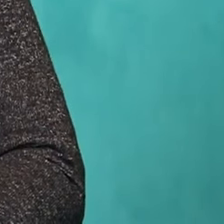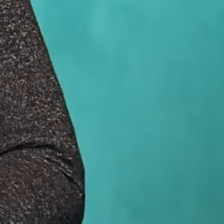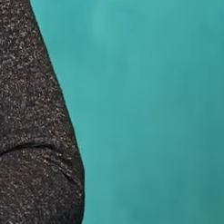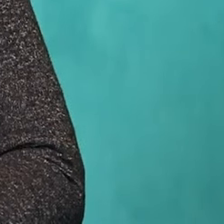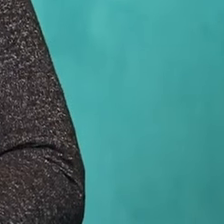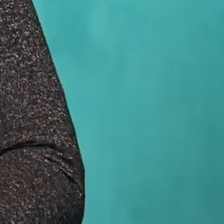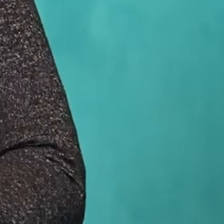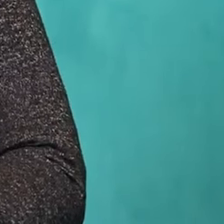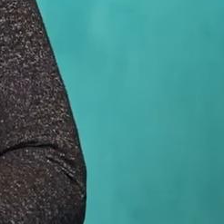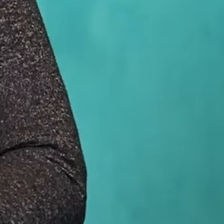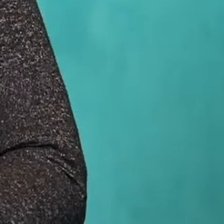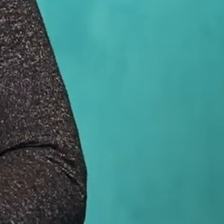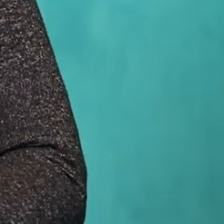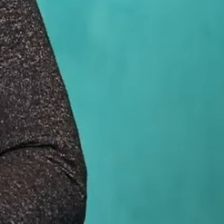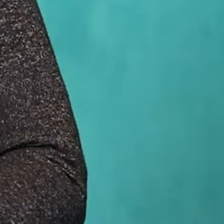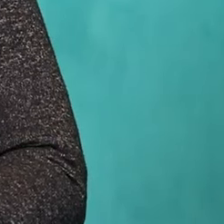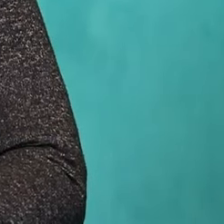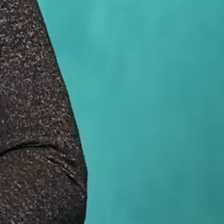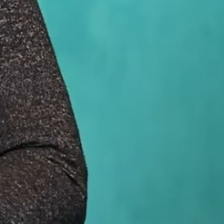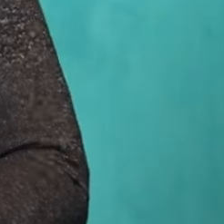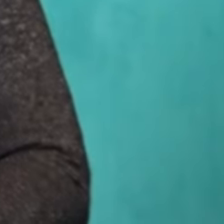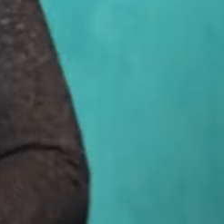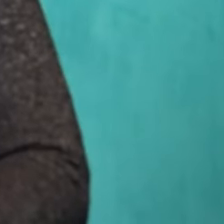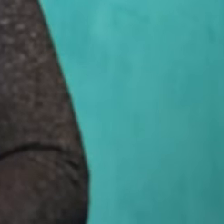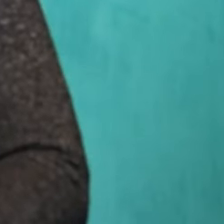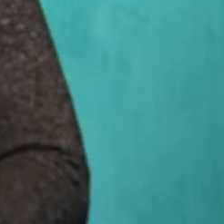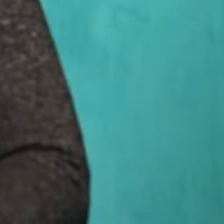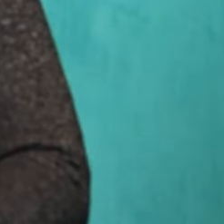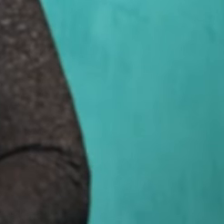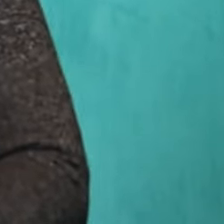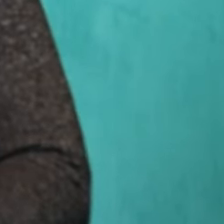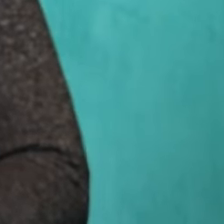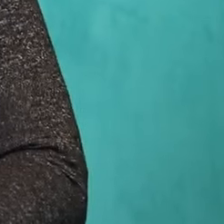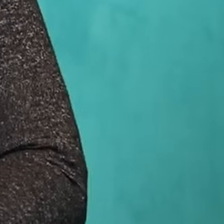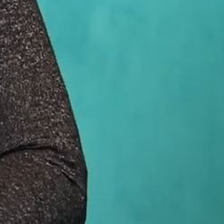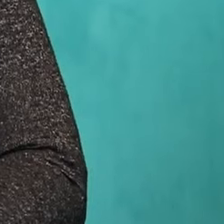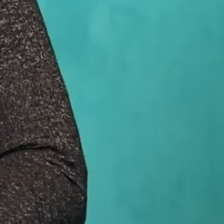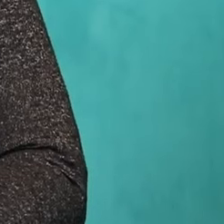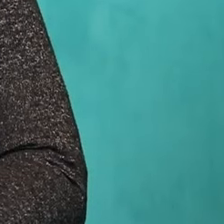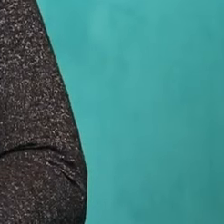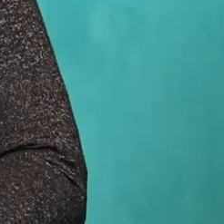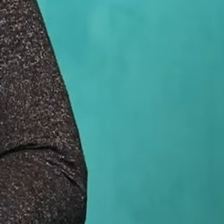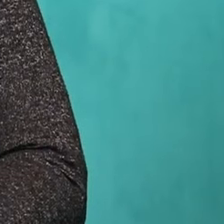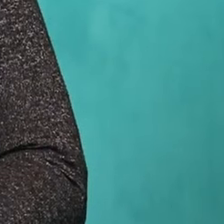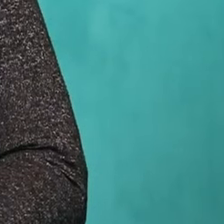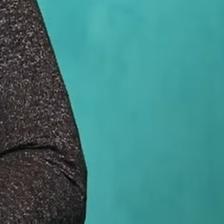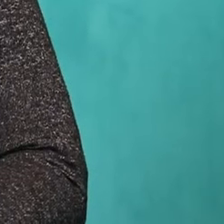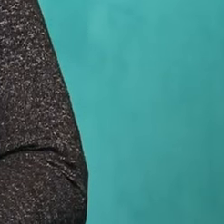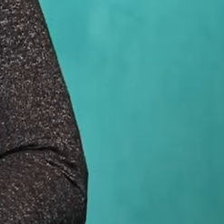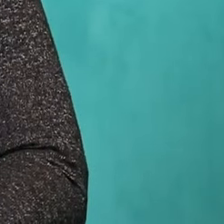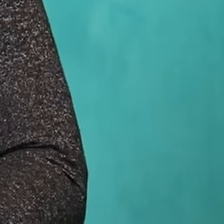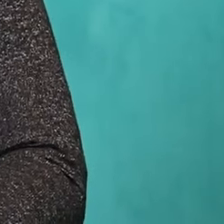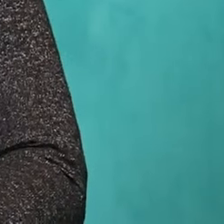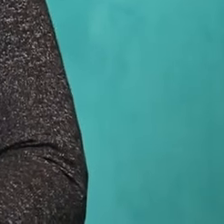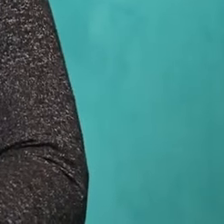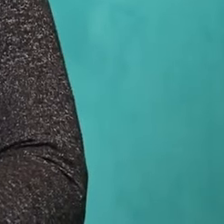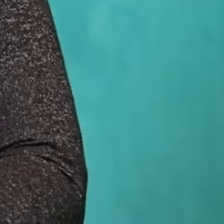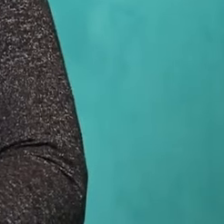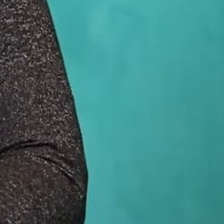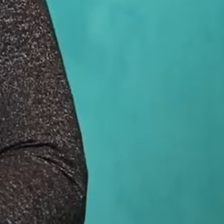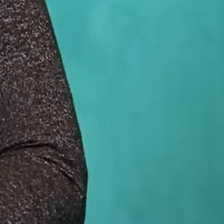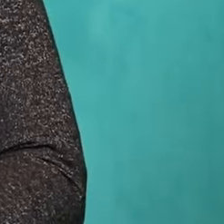your command. Amen. Amen. And so from this key text, we can see that Elijah, essentially, is looking towards